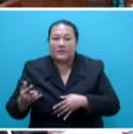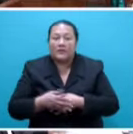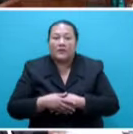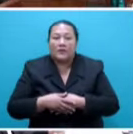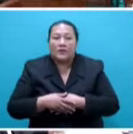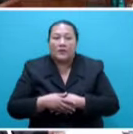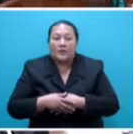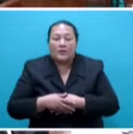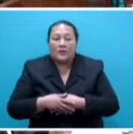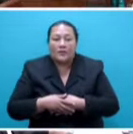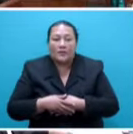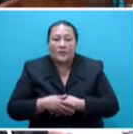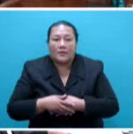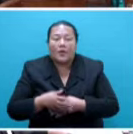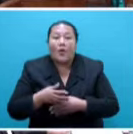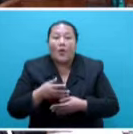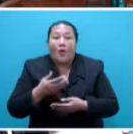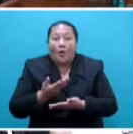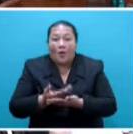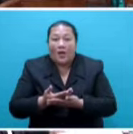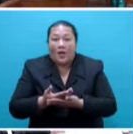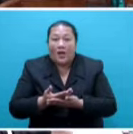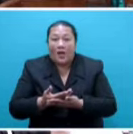the 2020 sitting calendar.